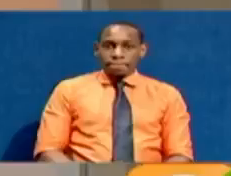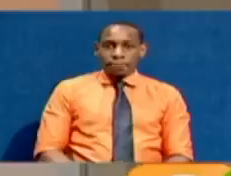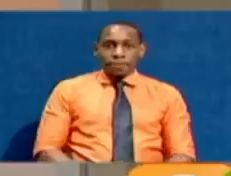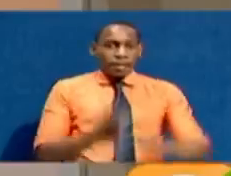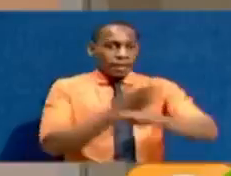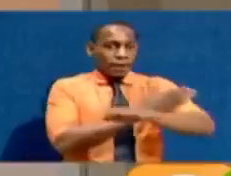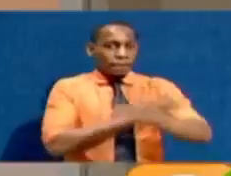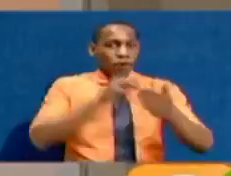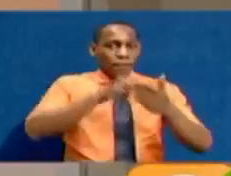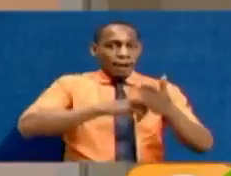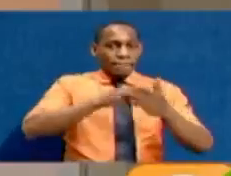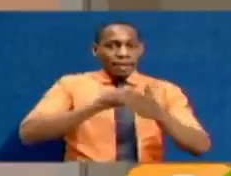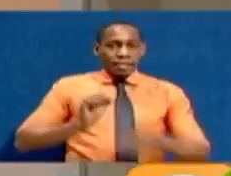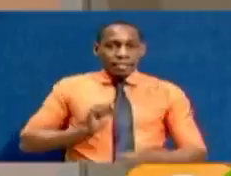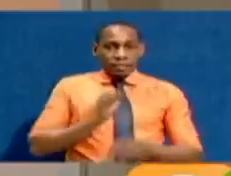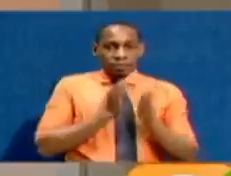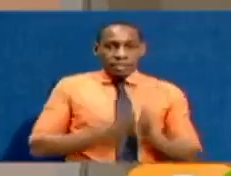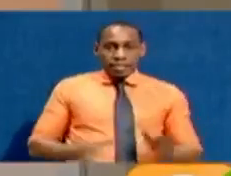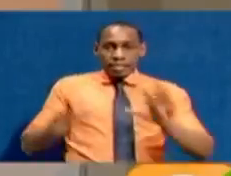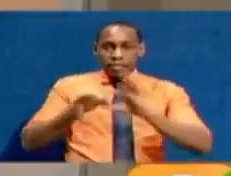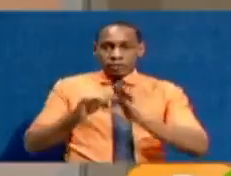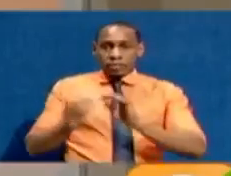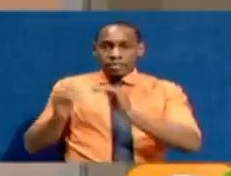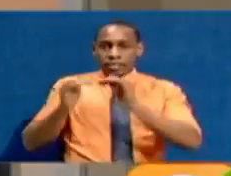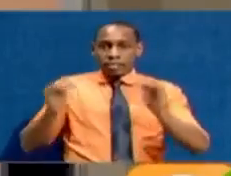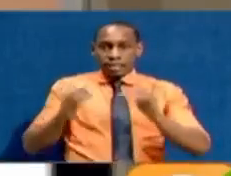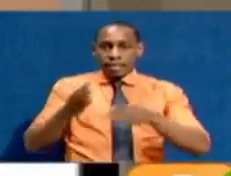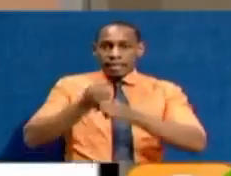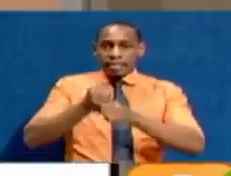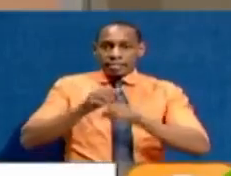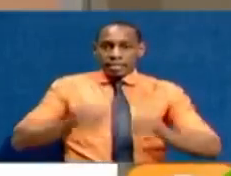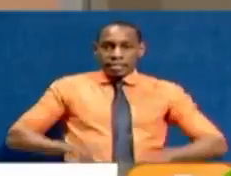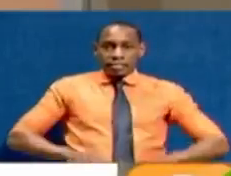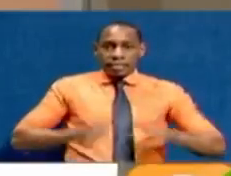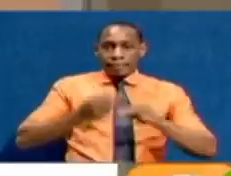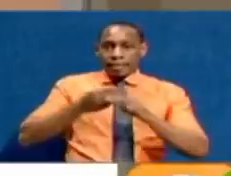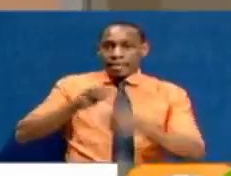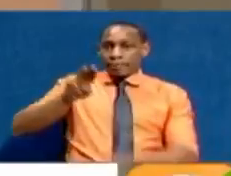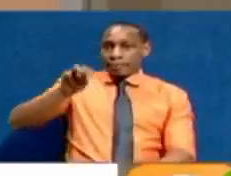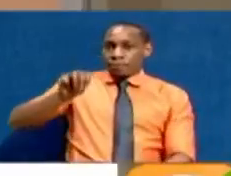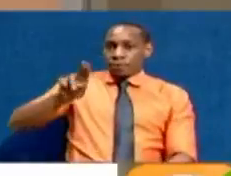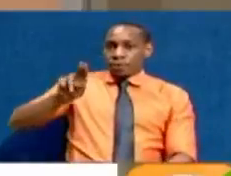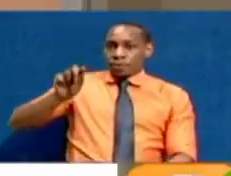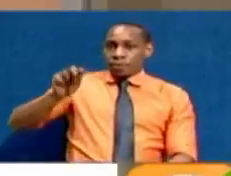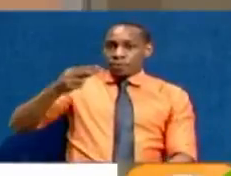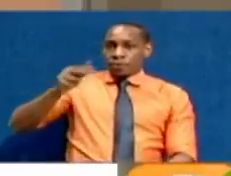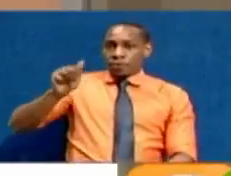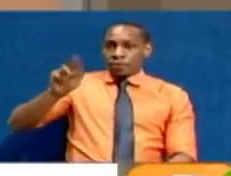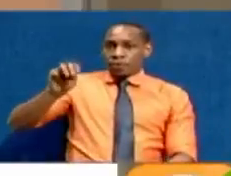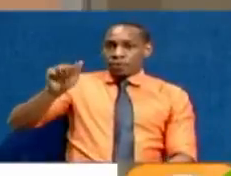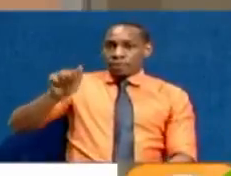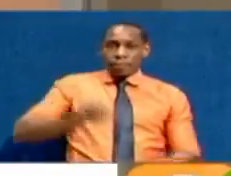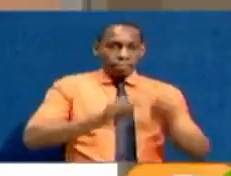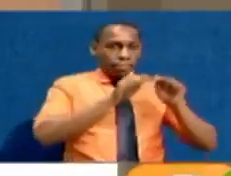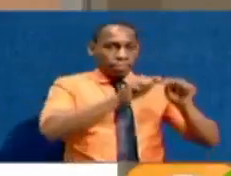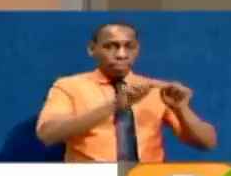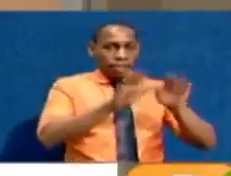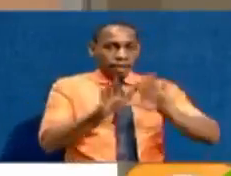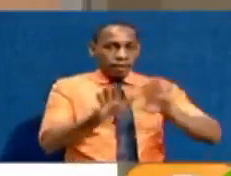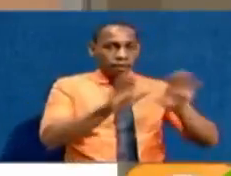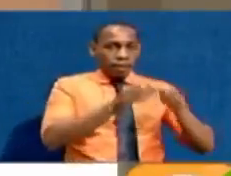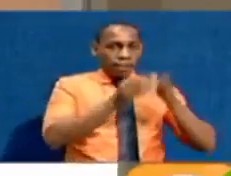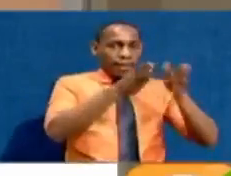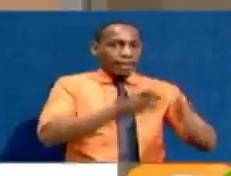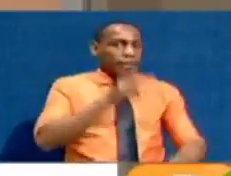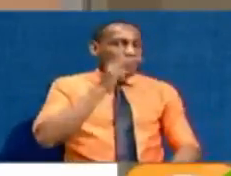Former Machakos Senator and United Democratic Alliance Party Chairman Johnston Muthama has hit out at Wiper Party leader